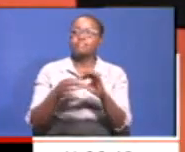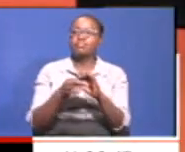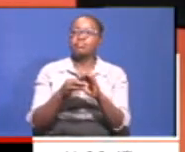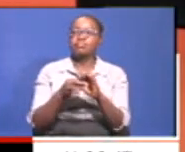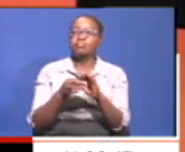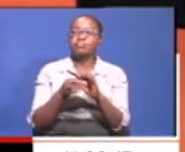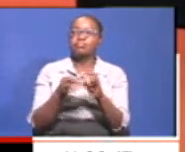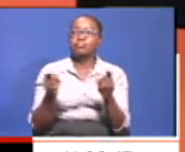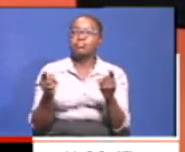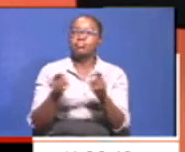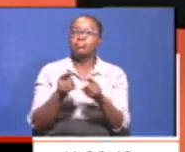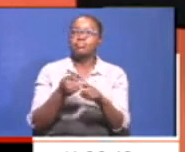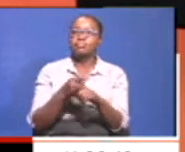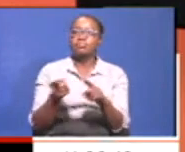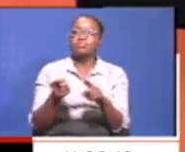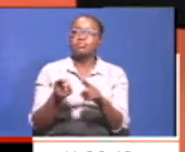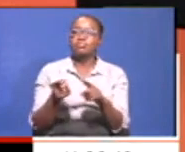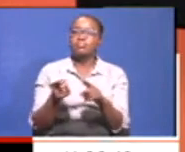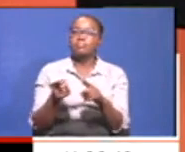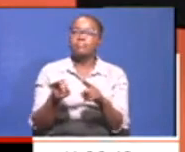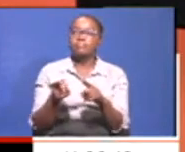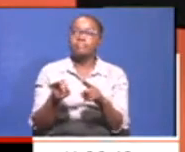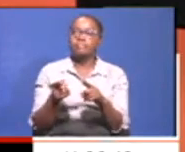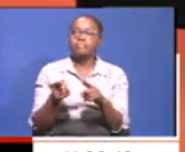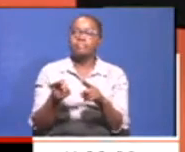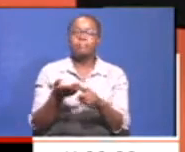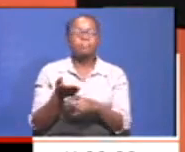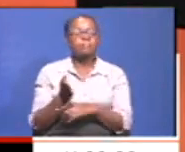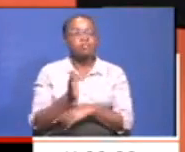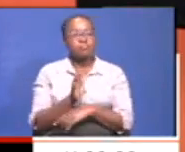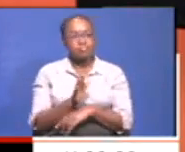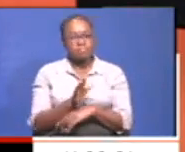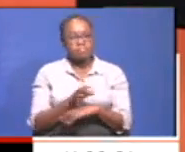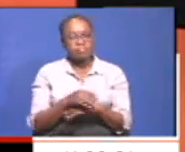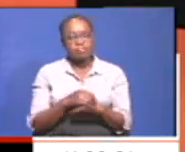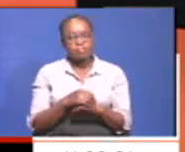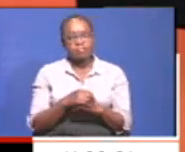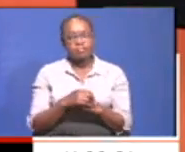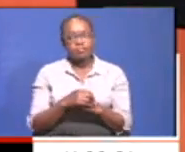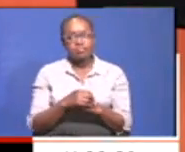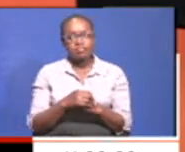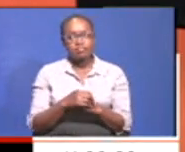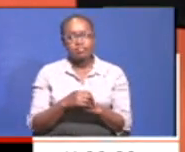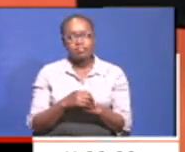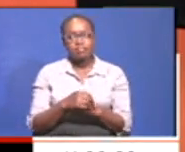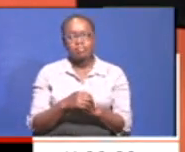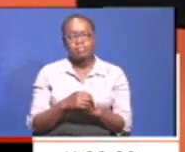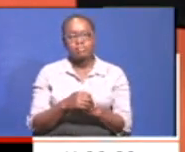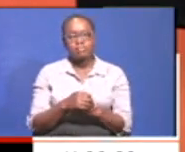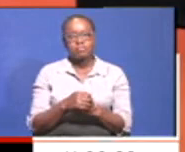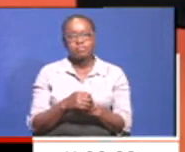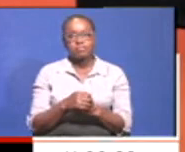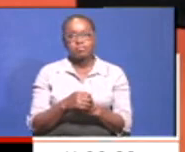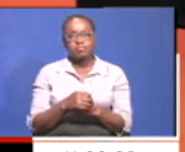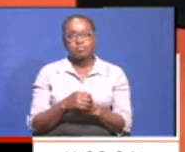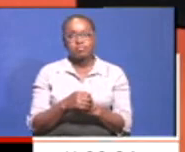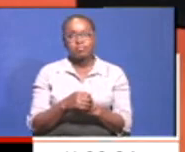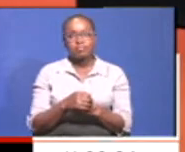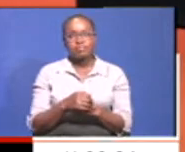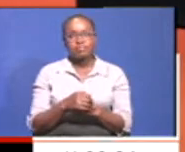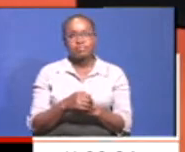shortly. But I'd like to come to you, Pauline, and having been somebody who's